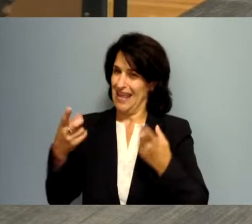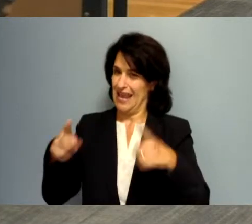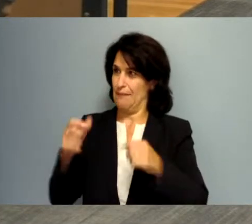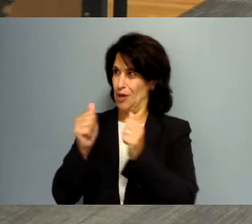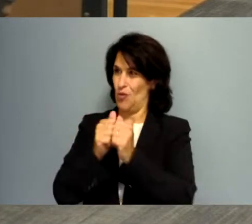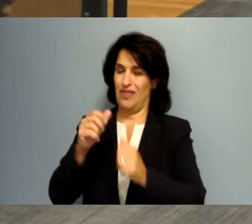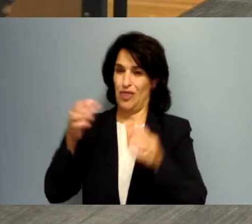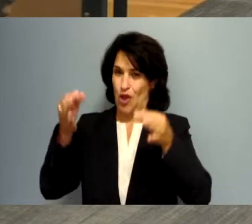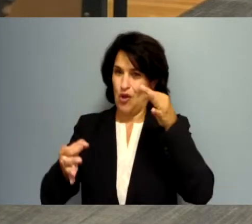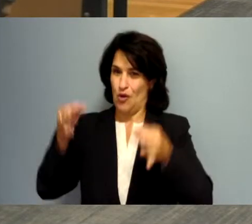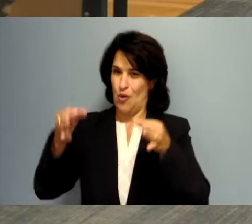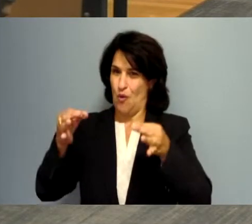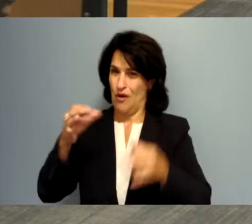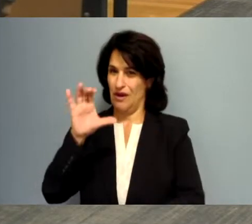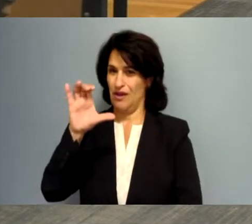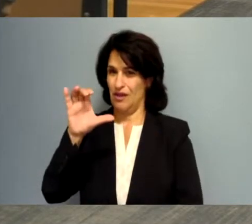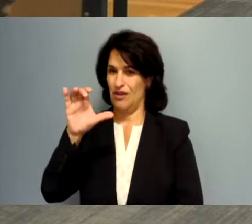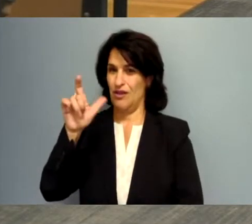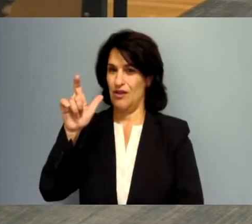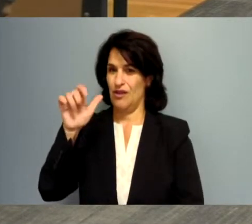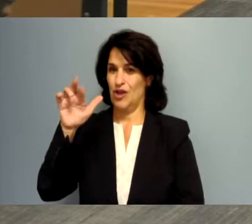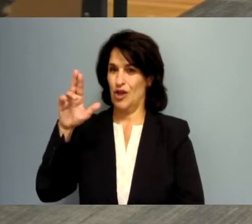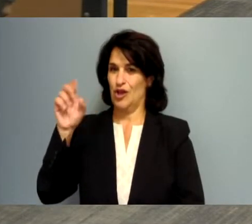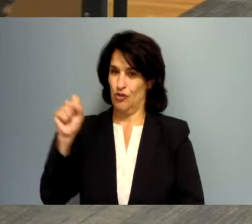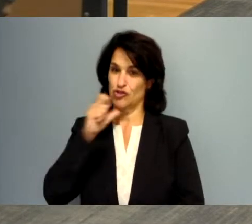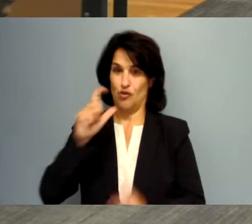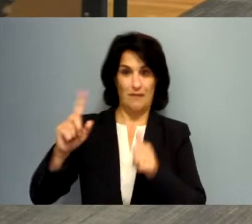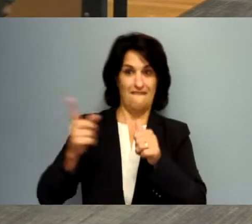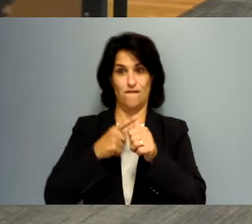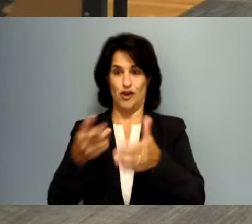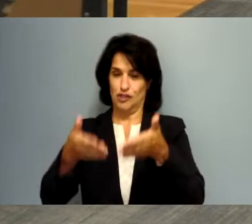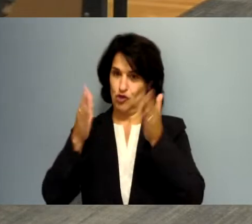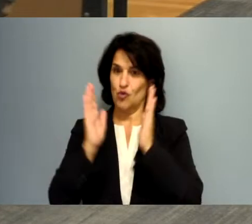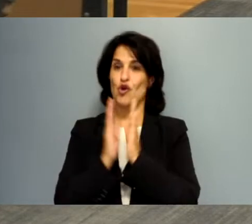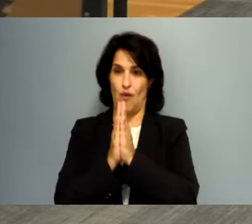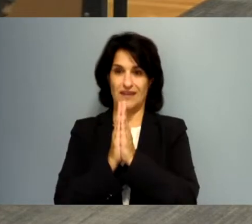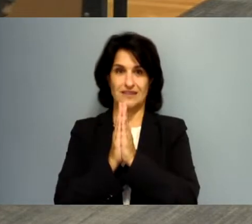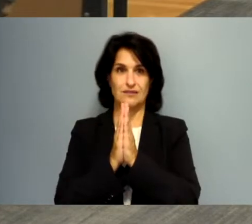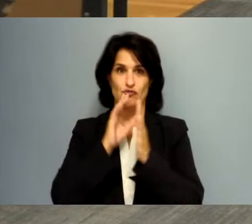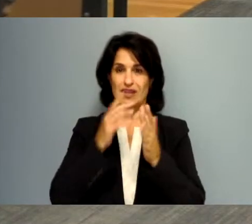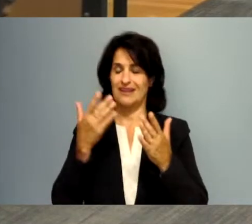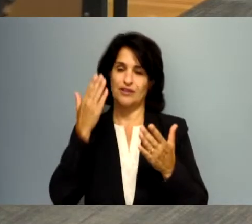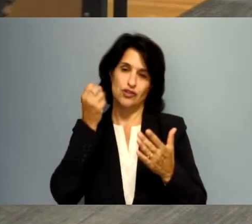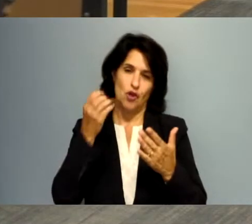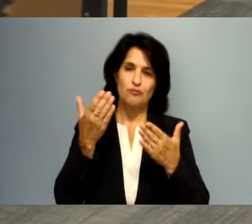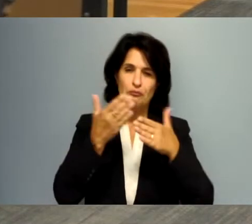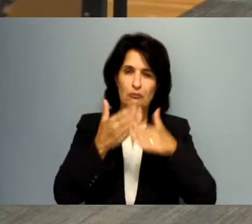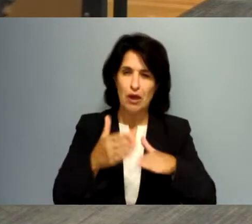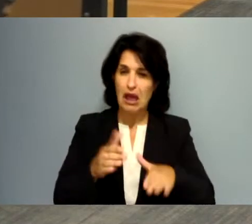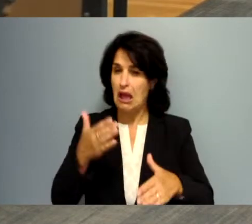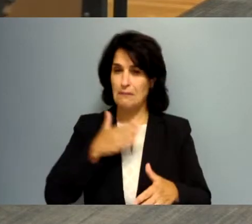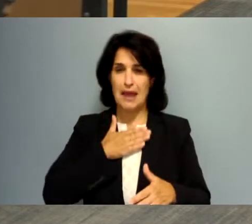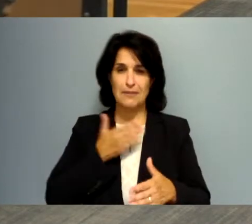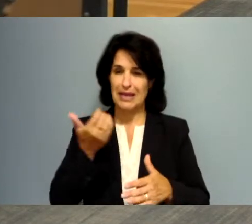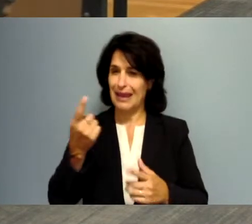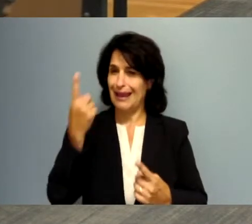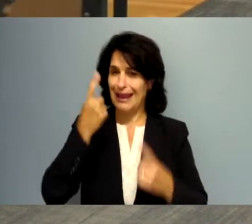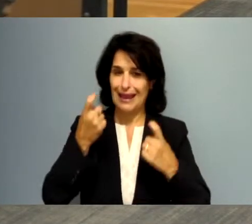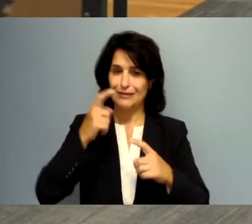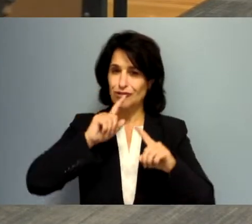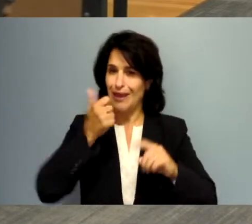first request. I assume we'll break them down. I have another request that follows that. I'm happy to answer any questions you have.